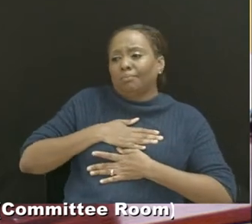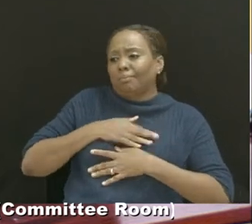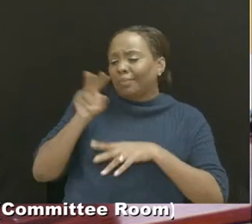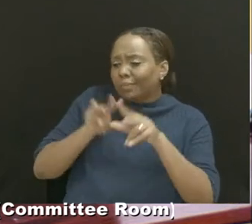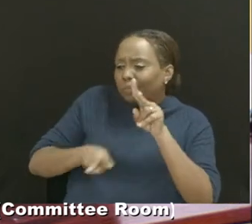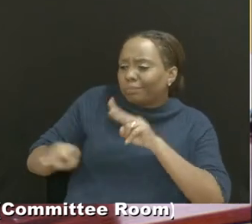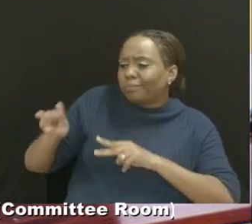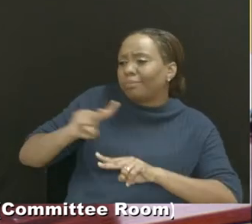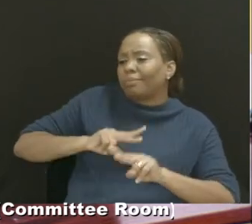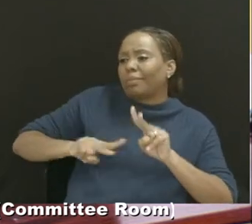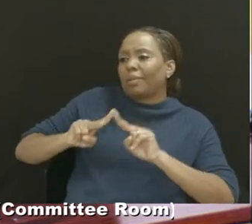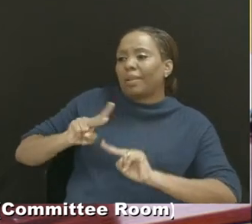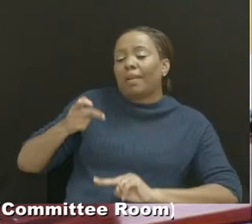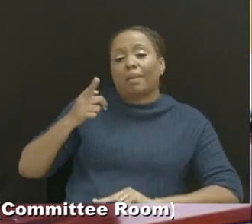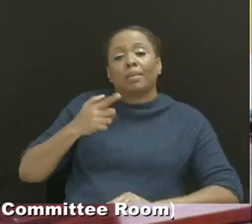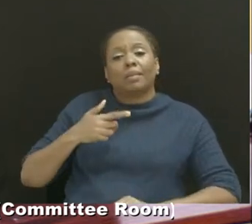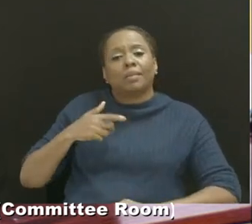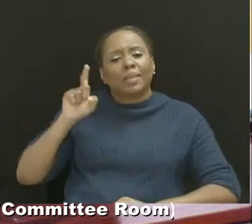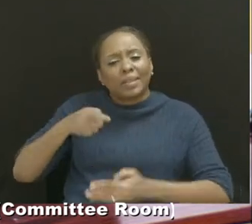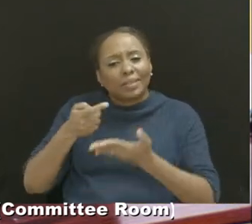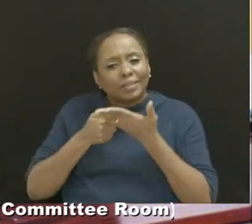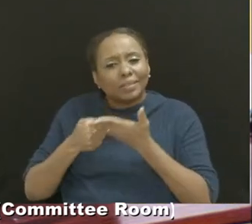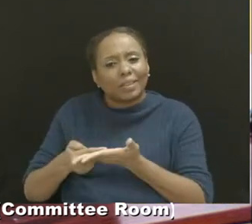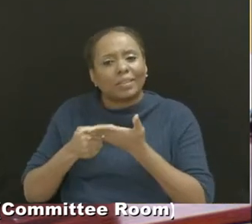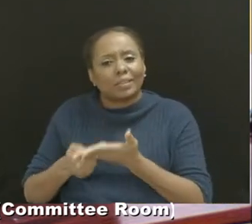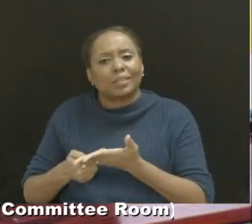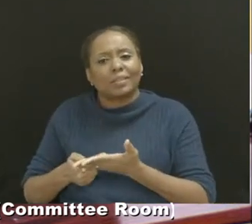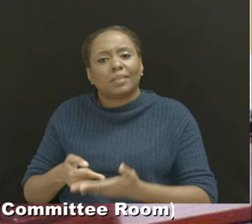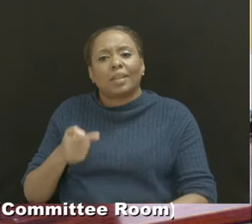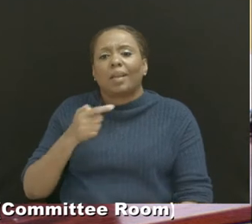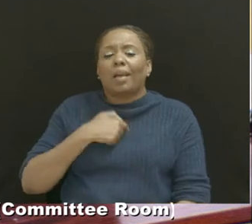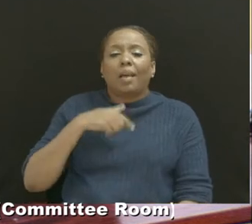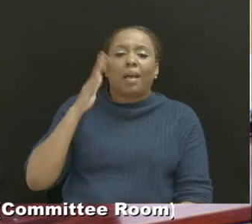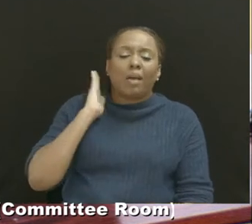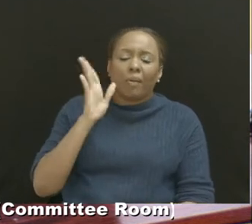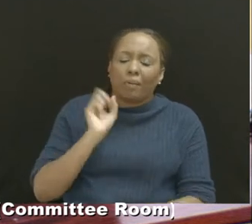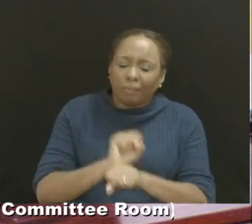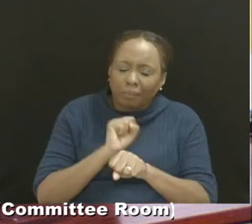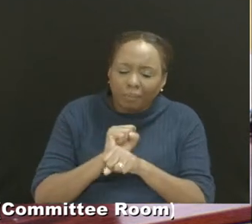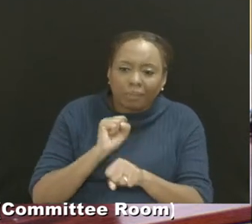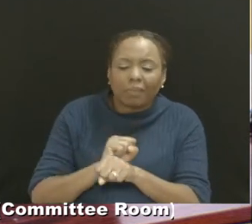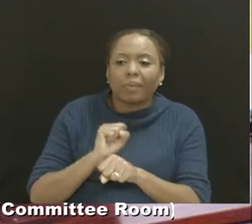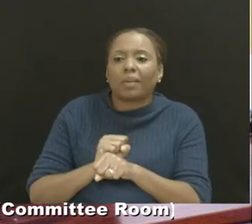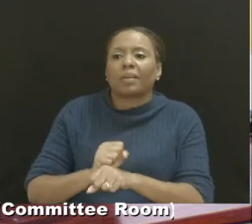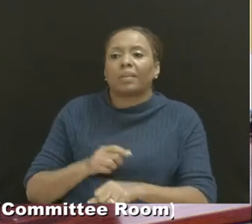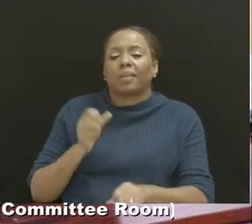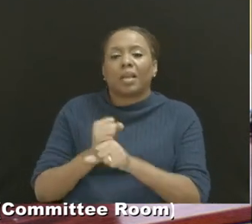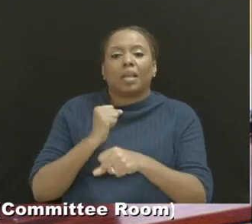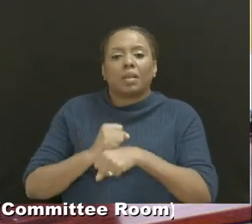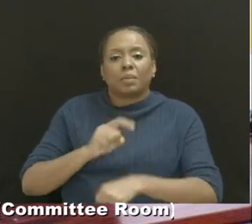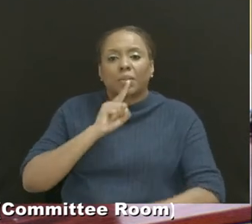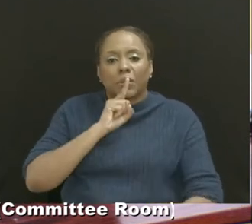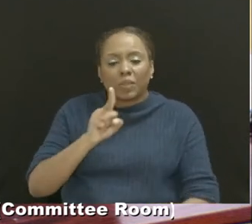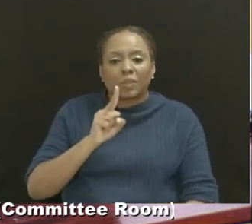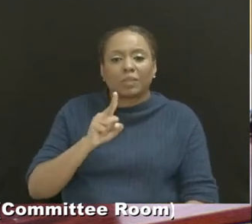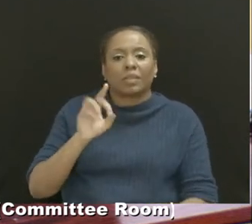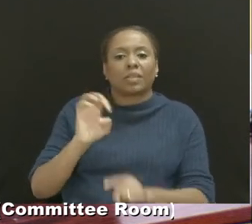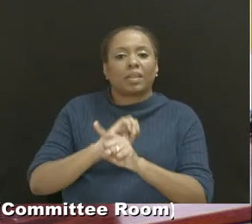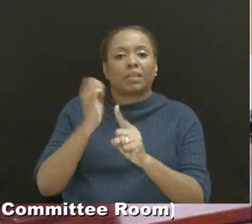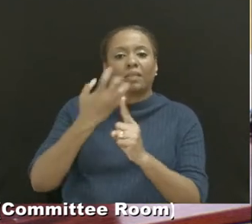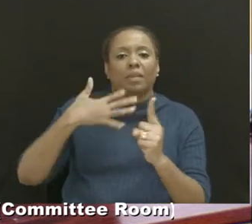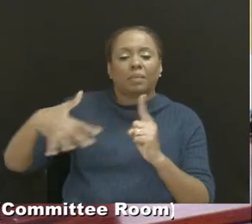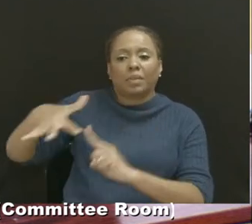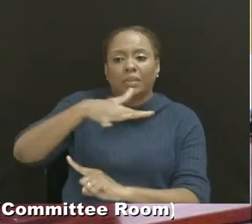Barbados, and I'm saying that I am going to work with every single sinew to ensure that the environment has a